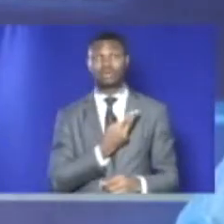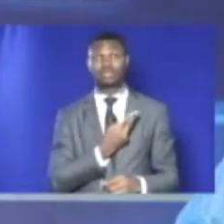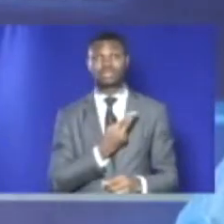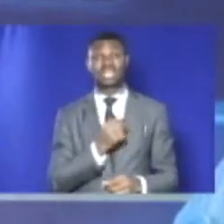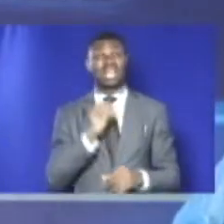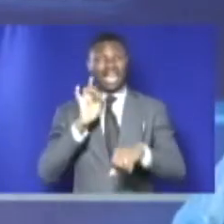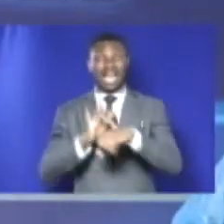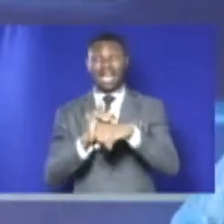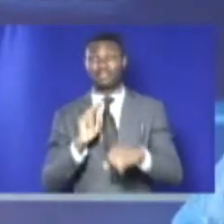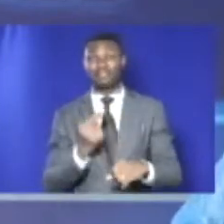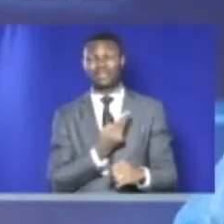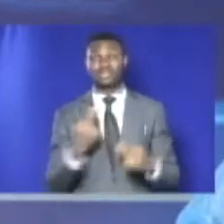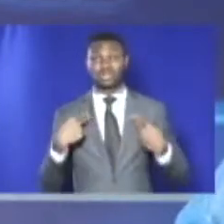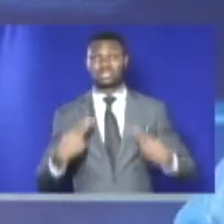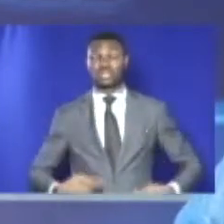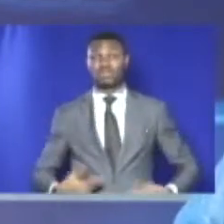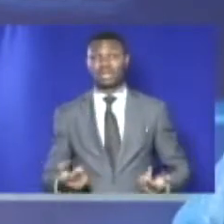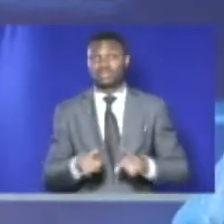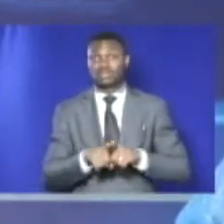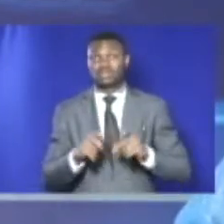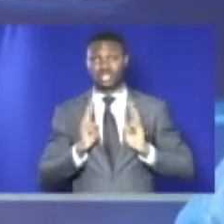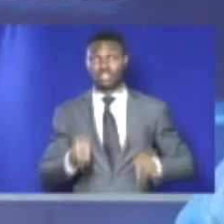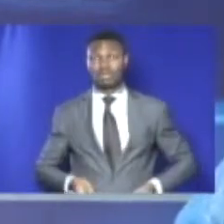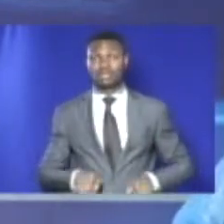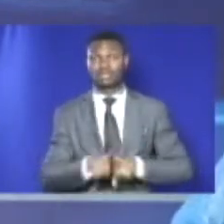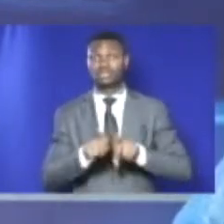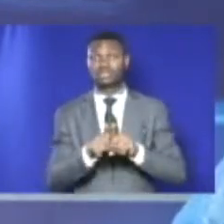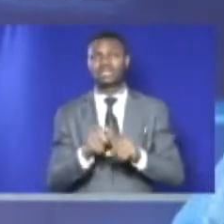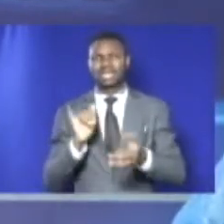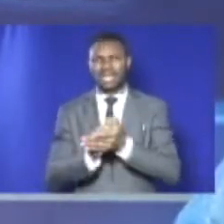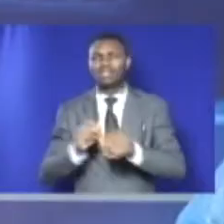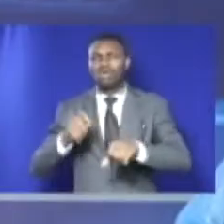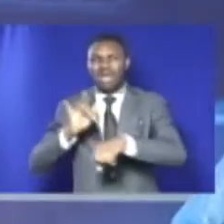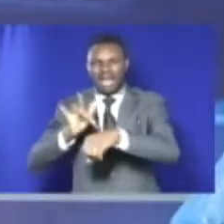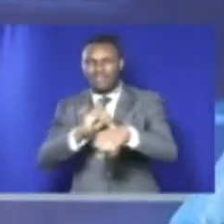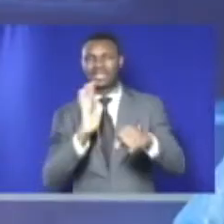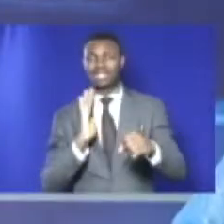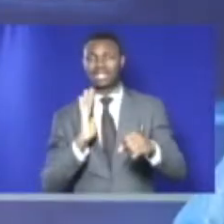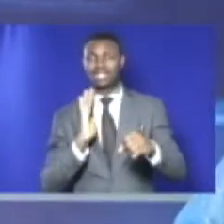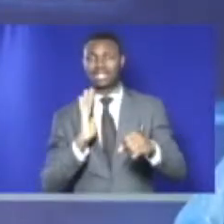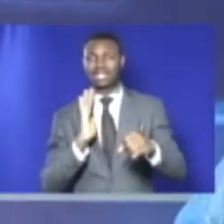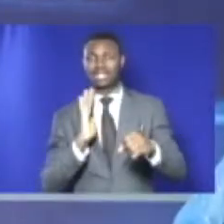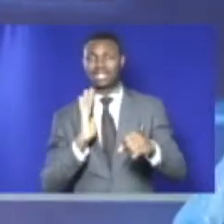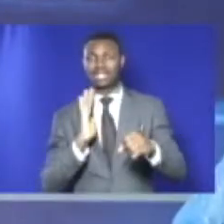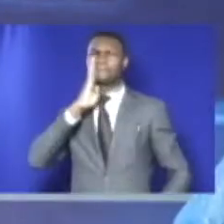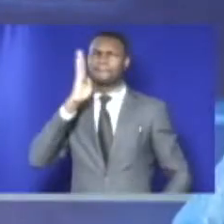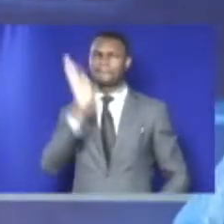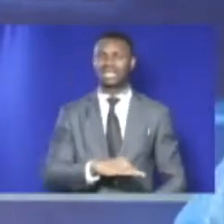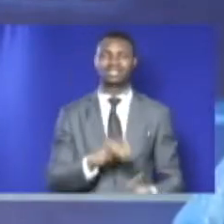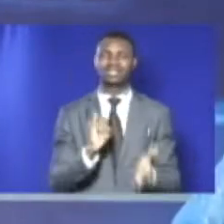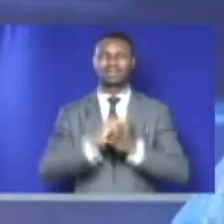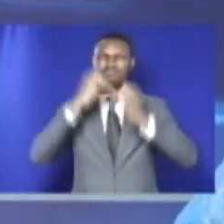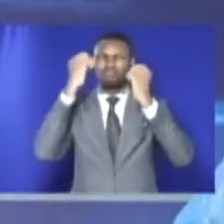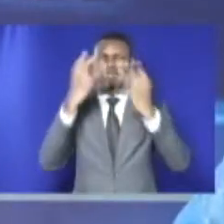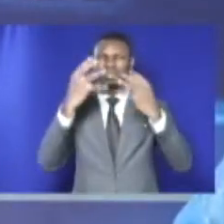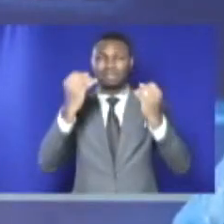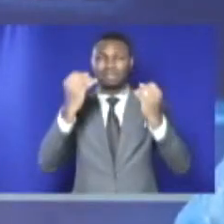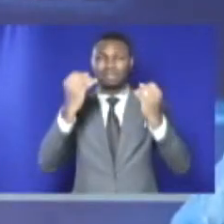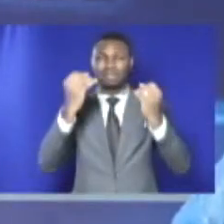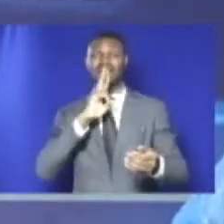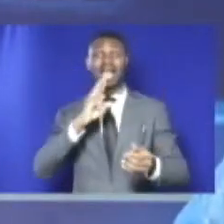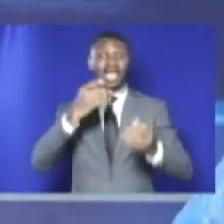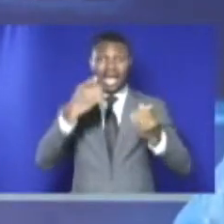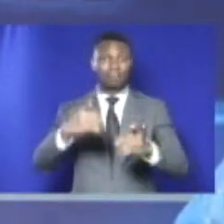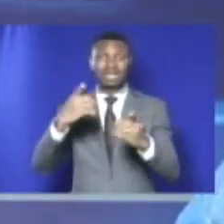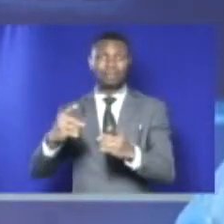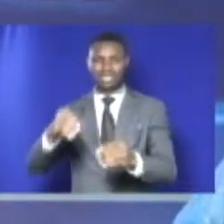beings, and we have even affected our environment so badly that a lot of things are happening within